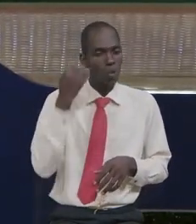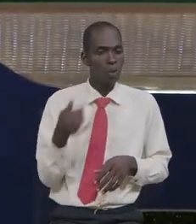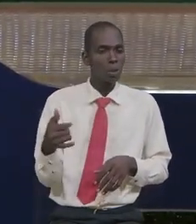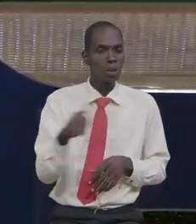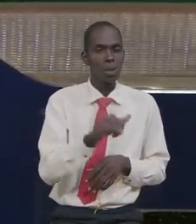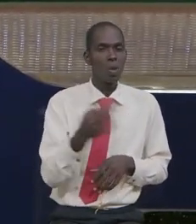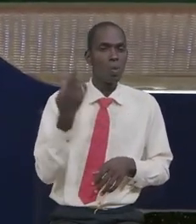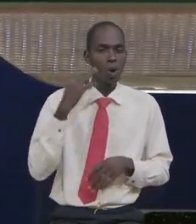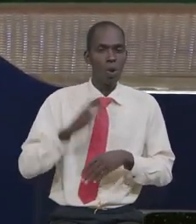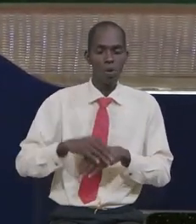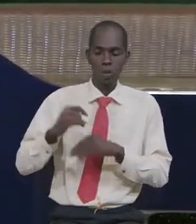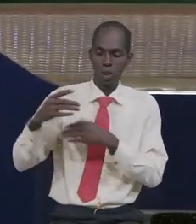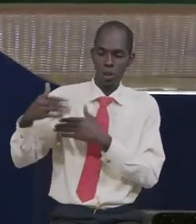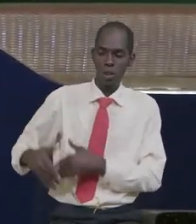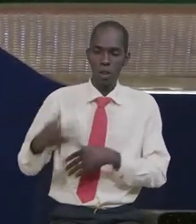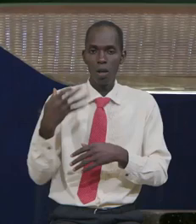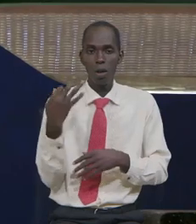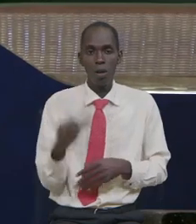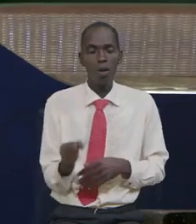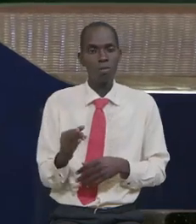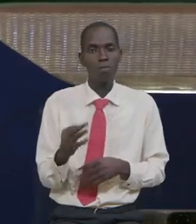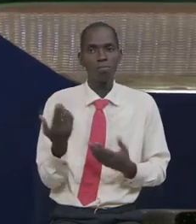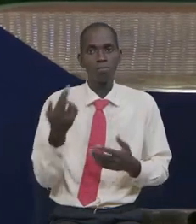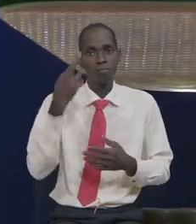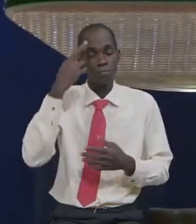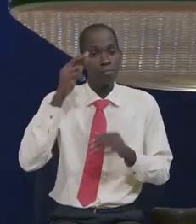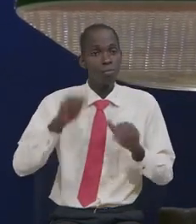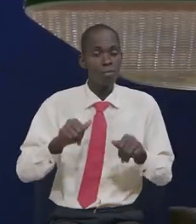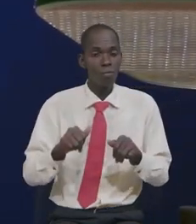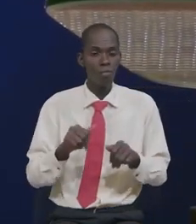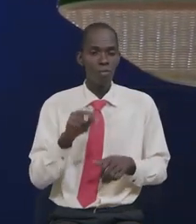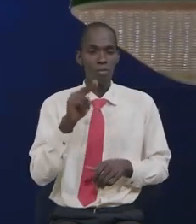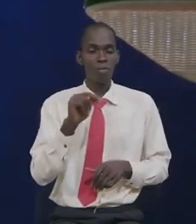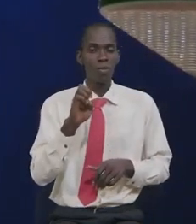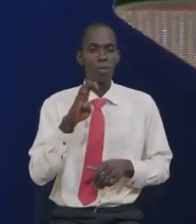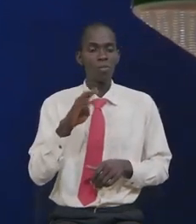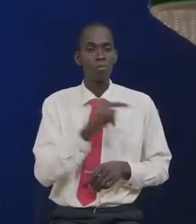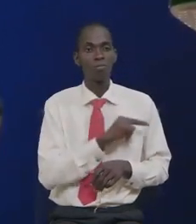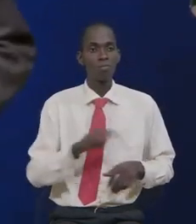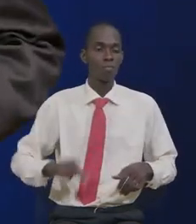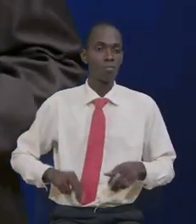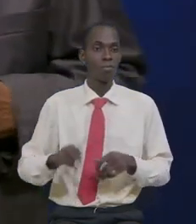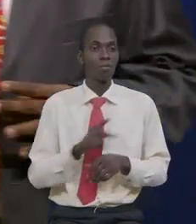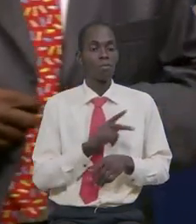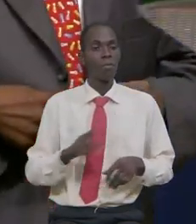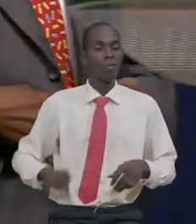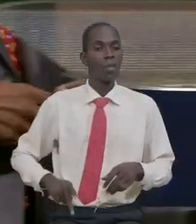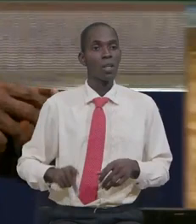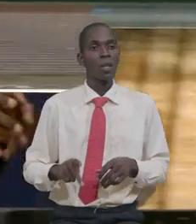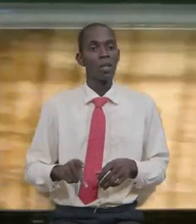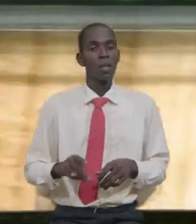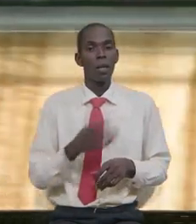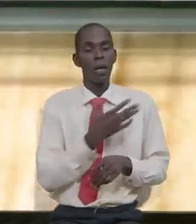of unreasonable Nebuchadnezzar, they were on the side of the unreasonable idol worshiper, they were on